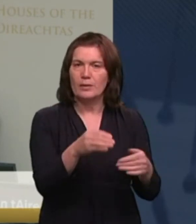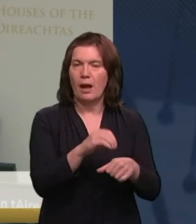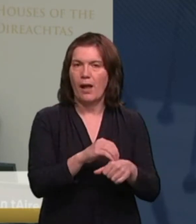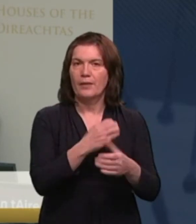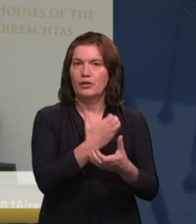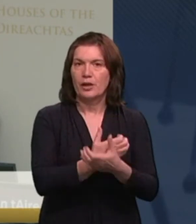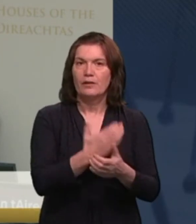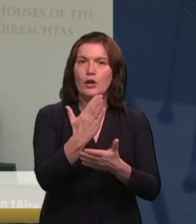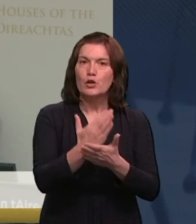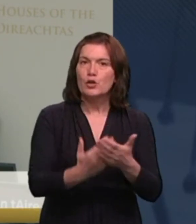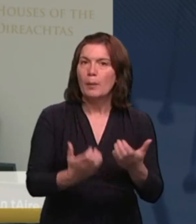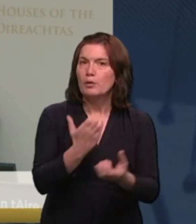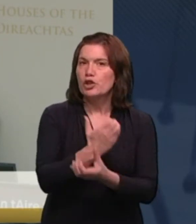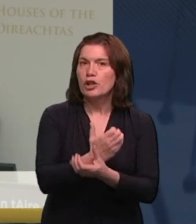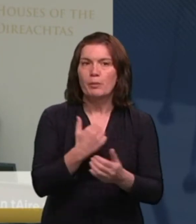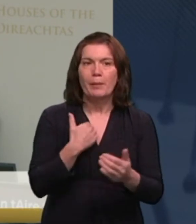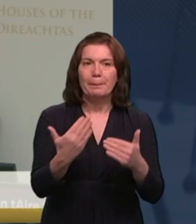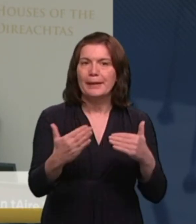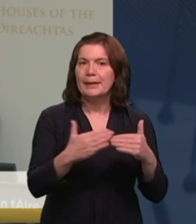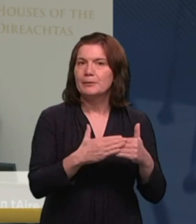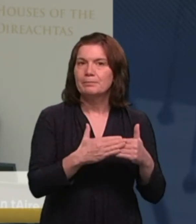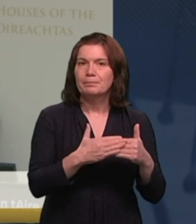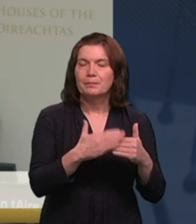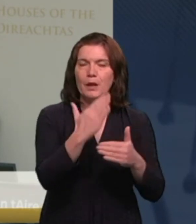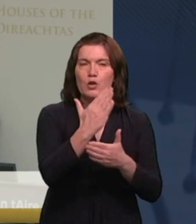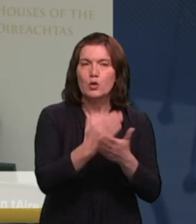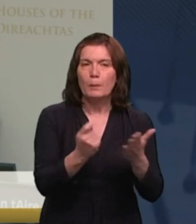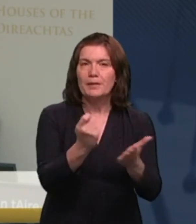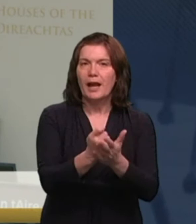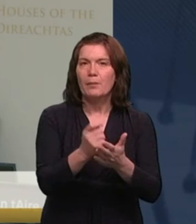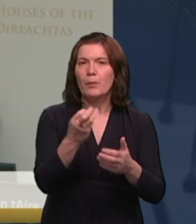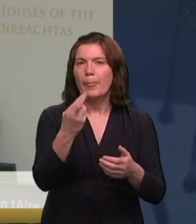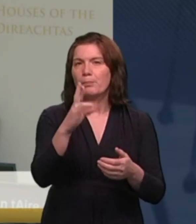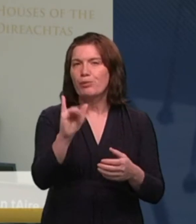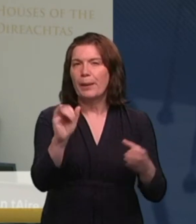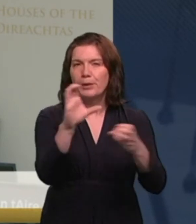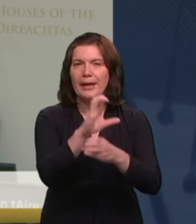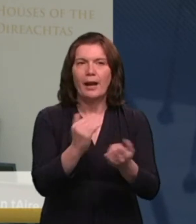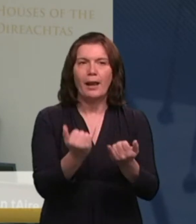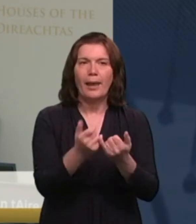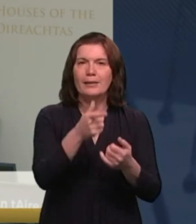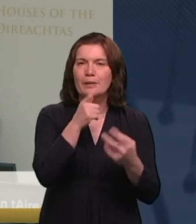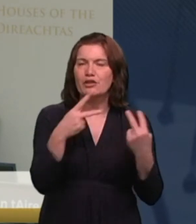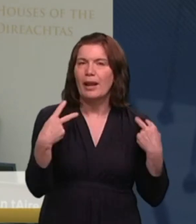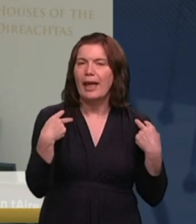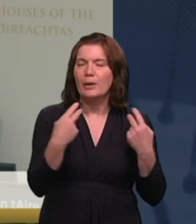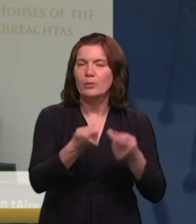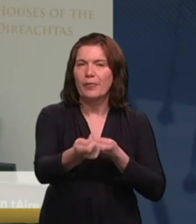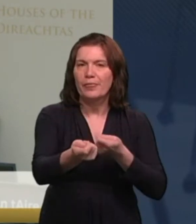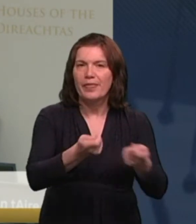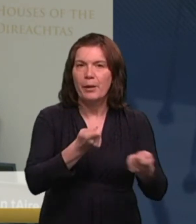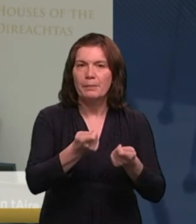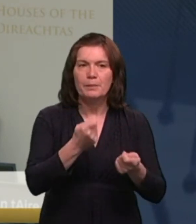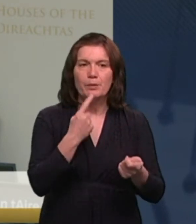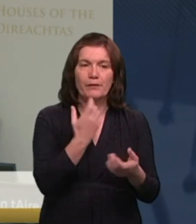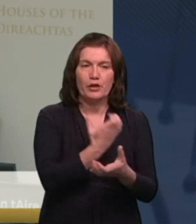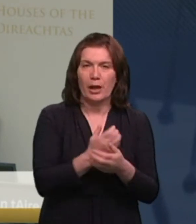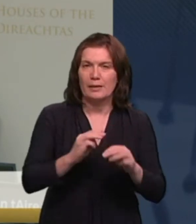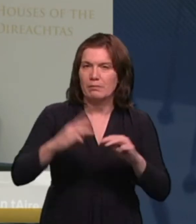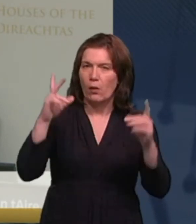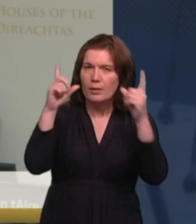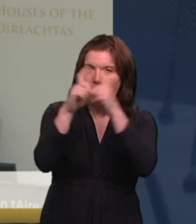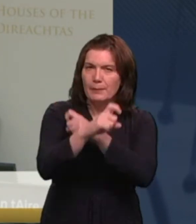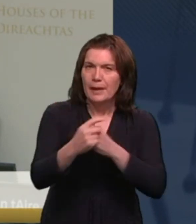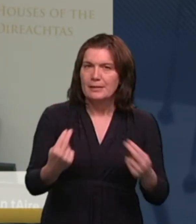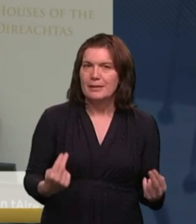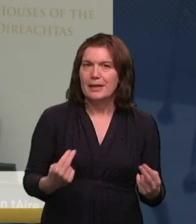some children it may be a period of time with the primary care, for instance the speech and language therapist, but maybe if a child has more complex needs,